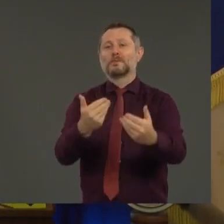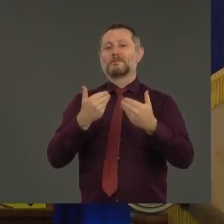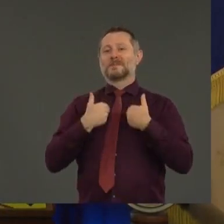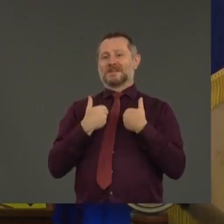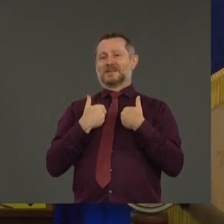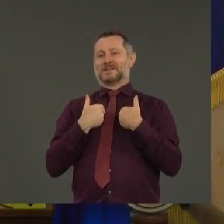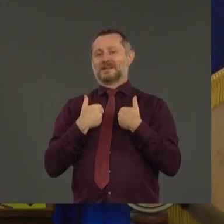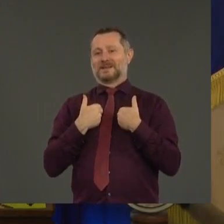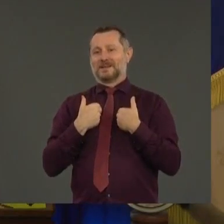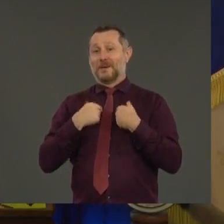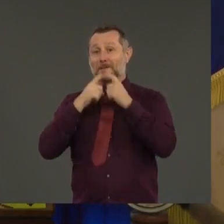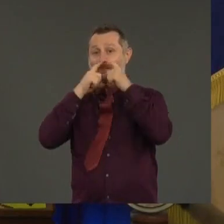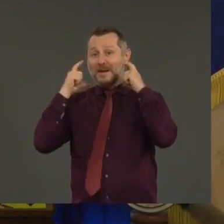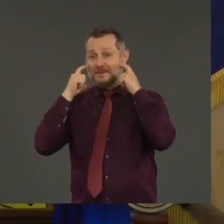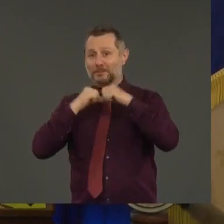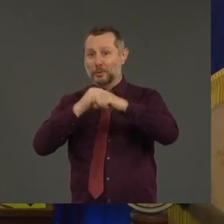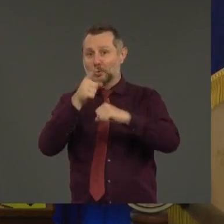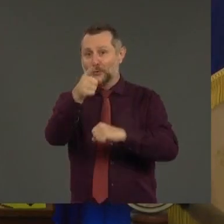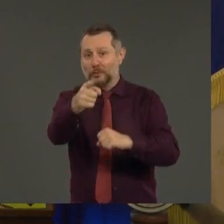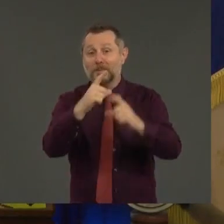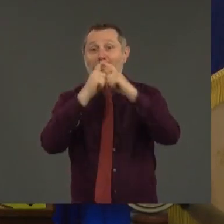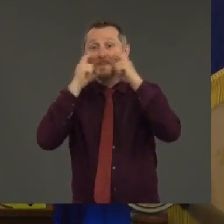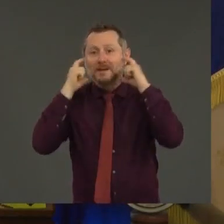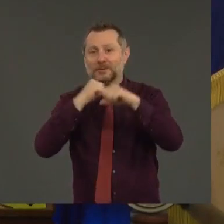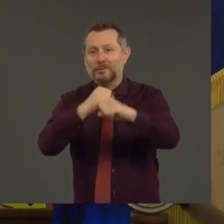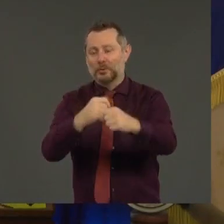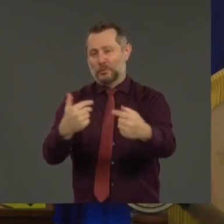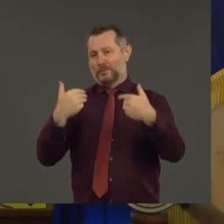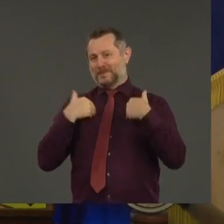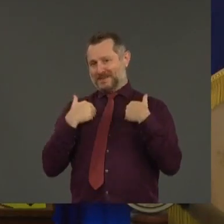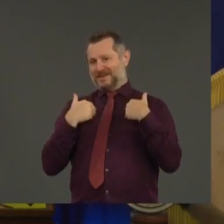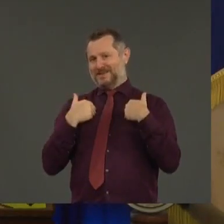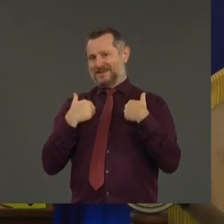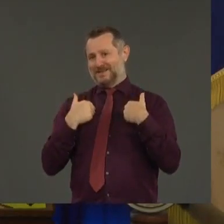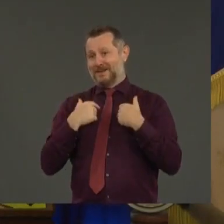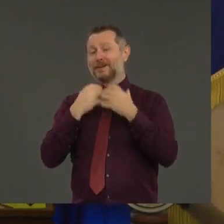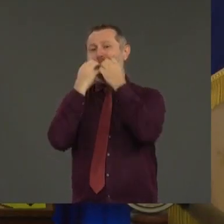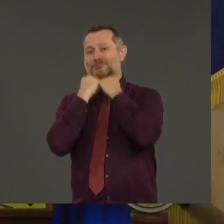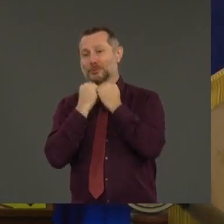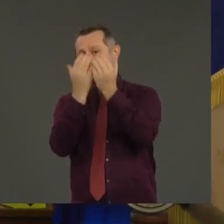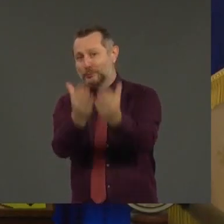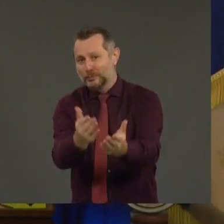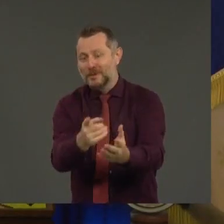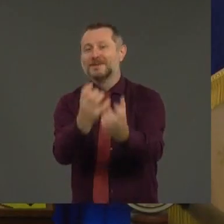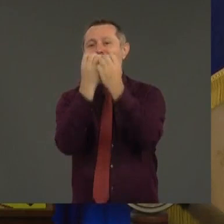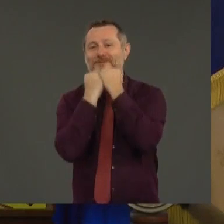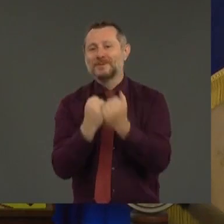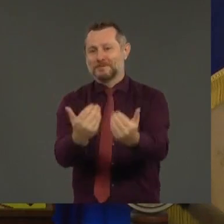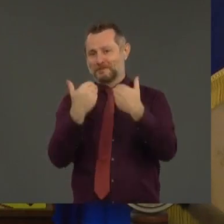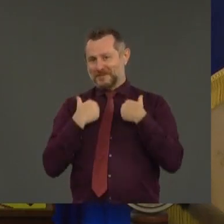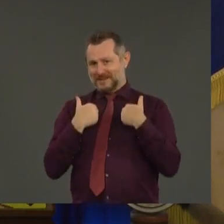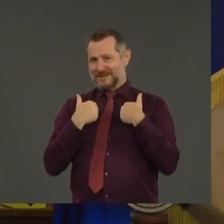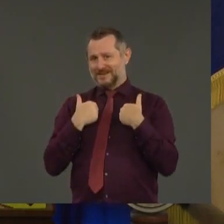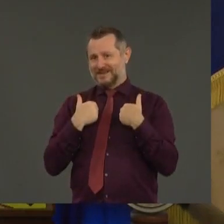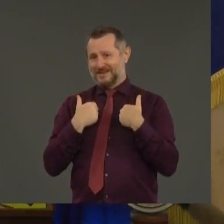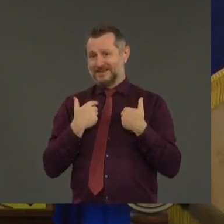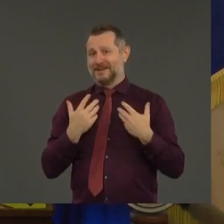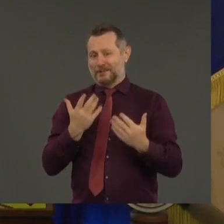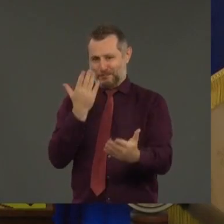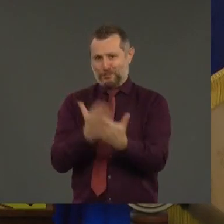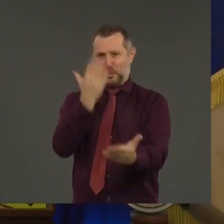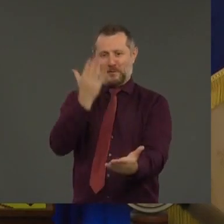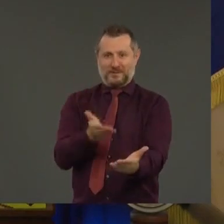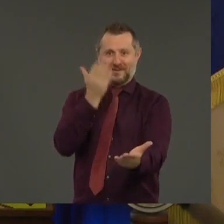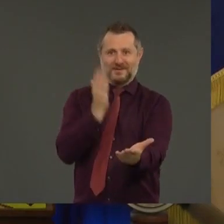you wear a mask for me. If you care for me and I care for you. We showed that in the end,